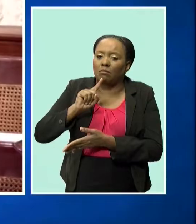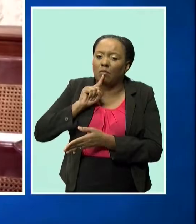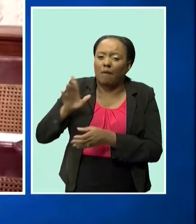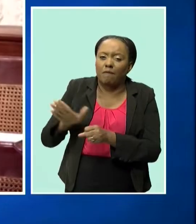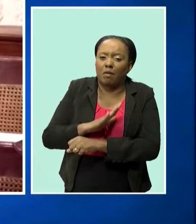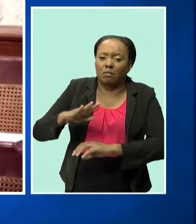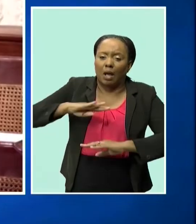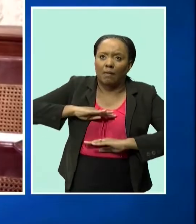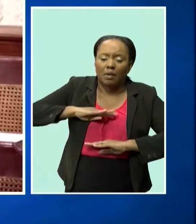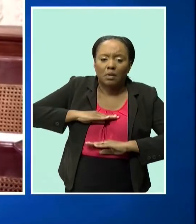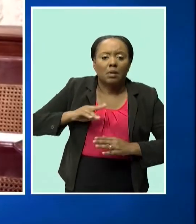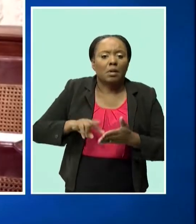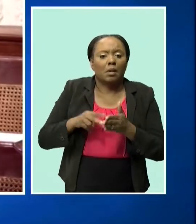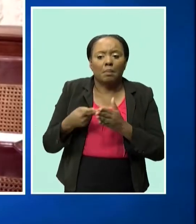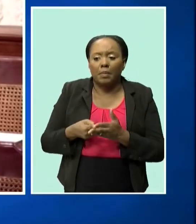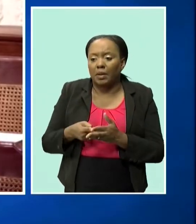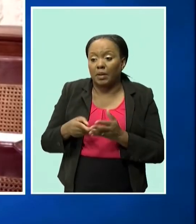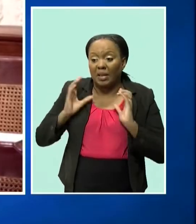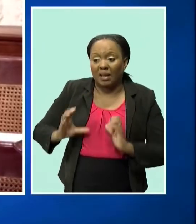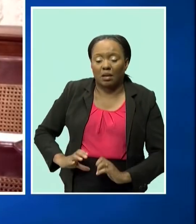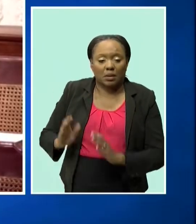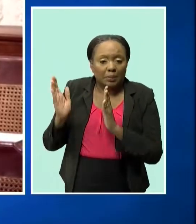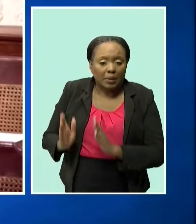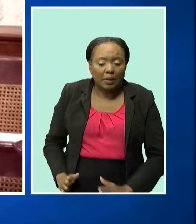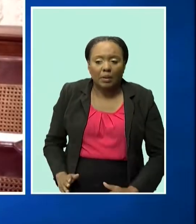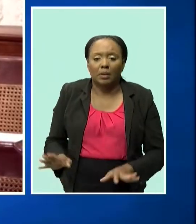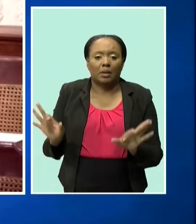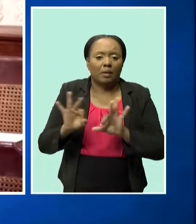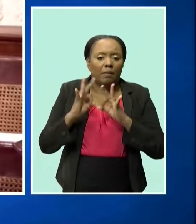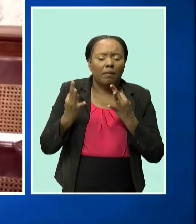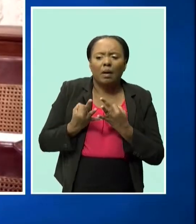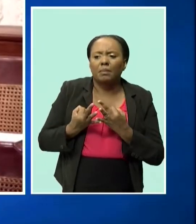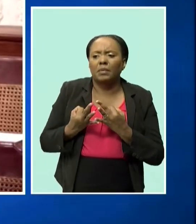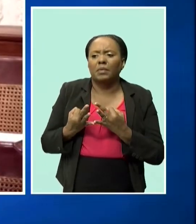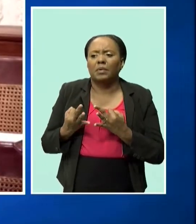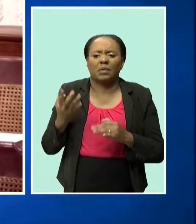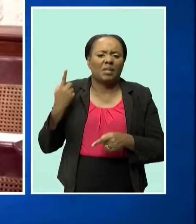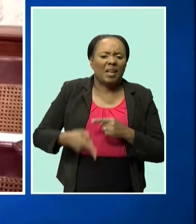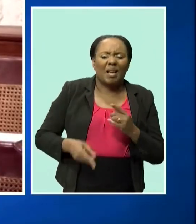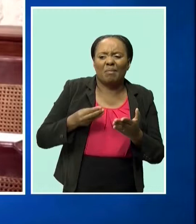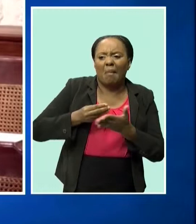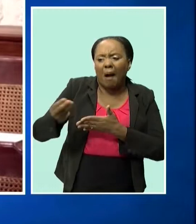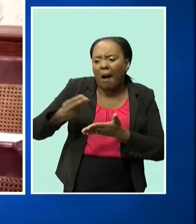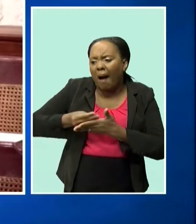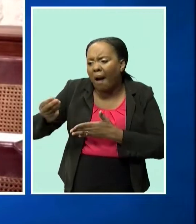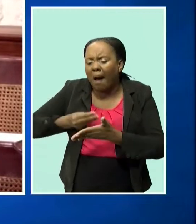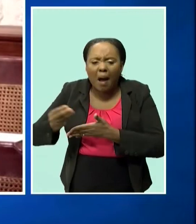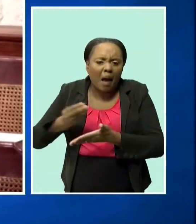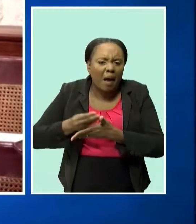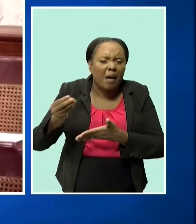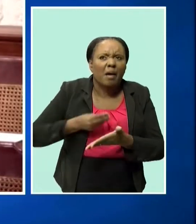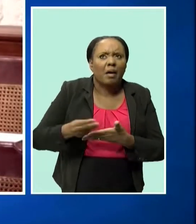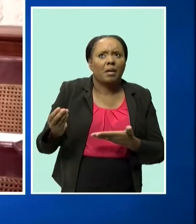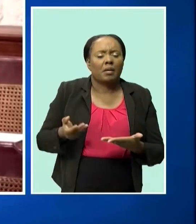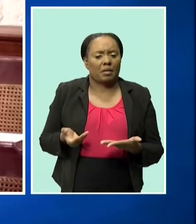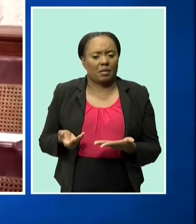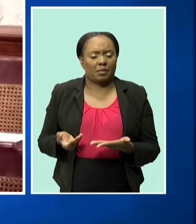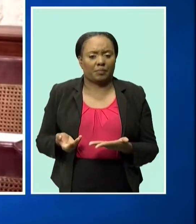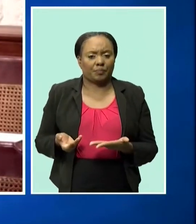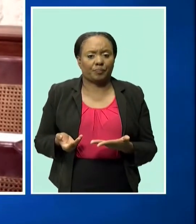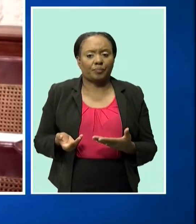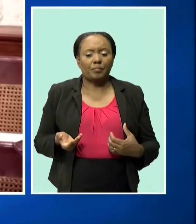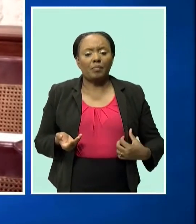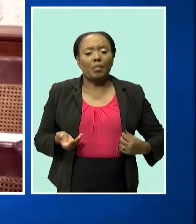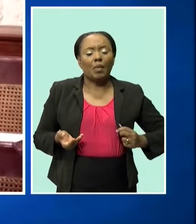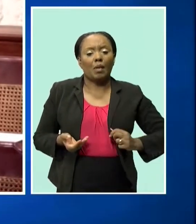the consumer's family. The consumer's disposable income is not inelastic. Otherwise put, the